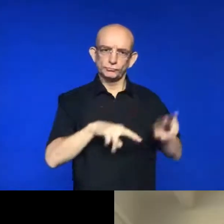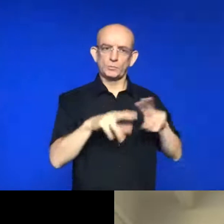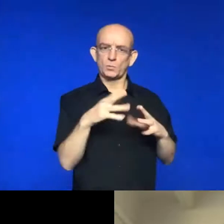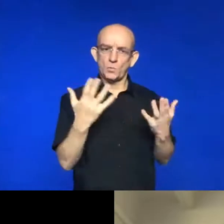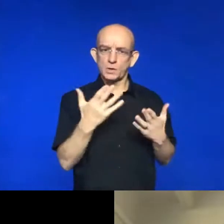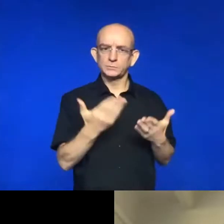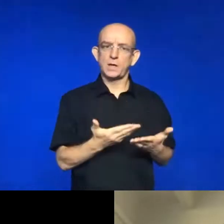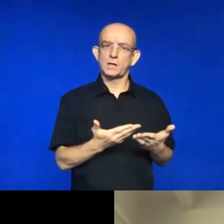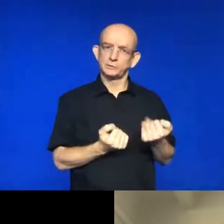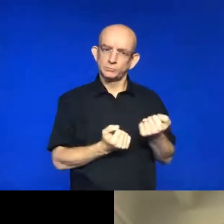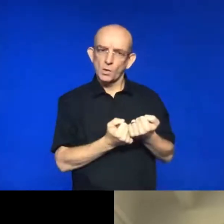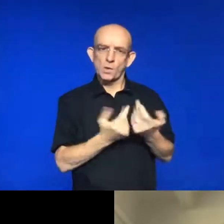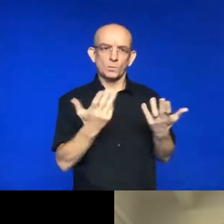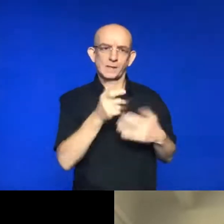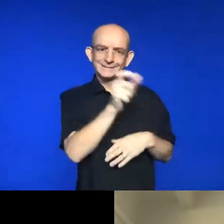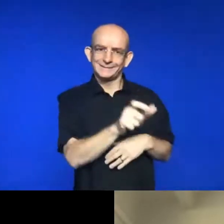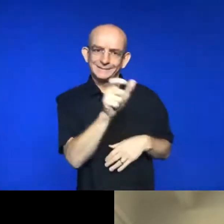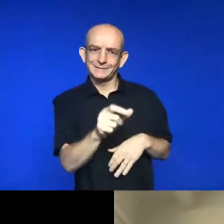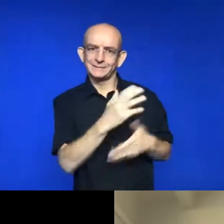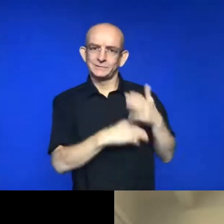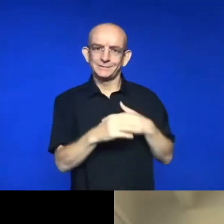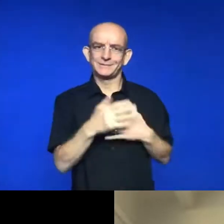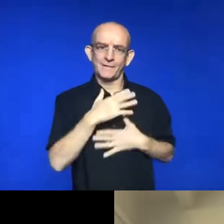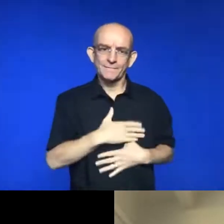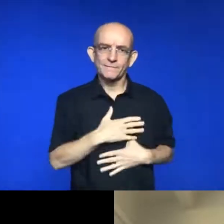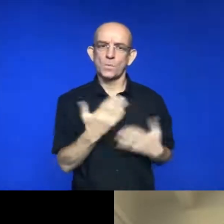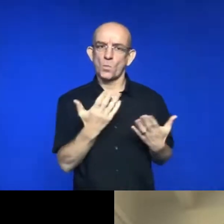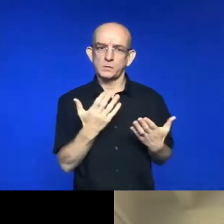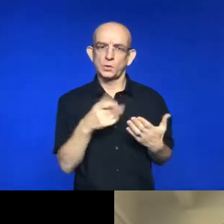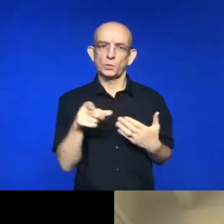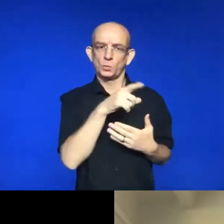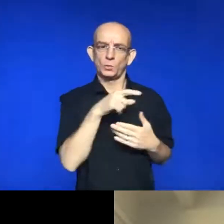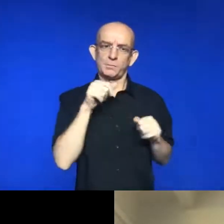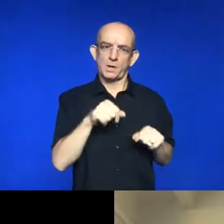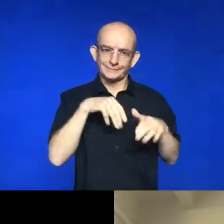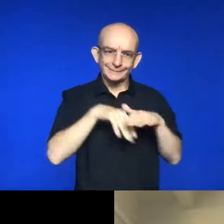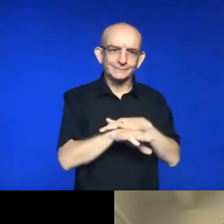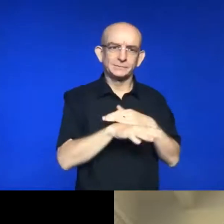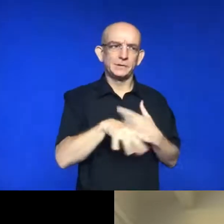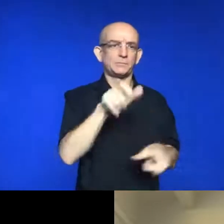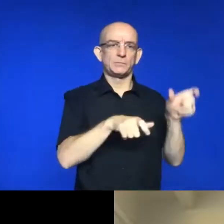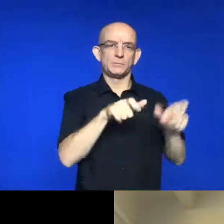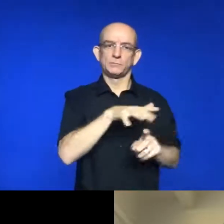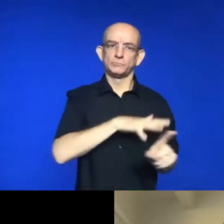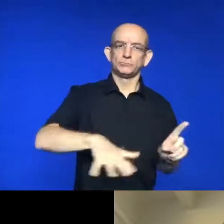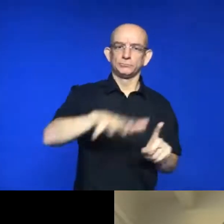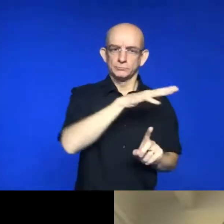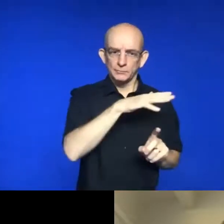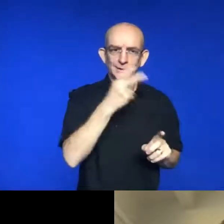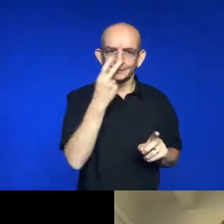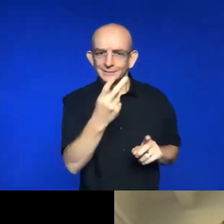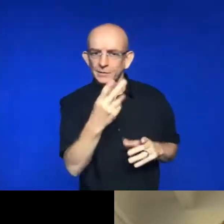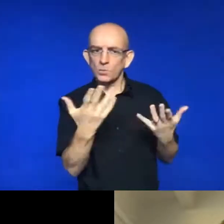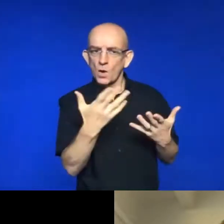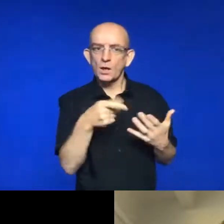language, who need assistive device. And I would put you in a great position when in regular